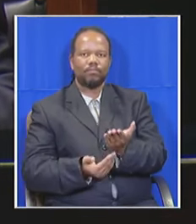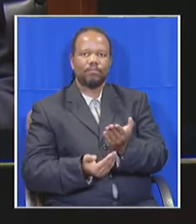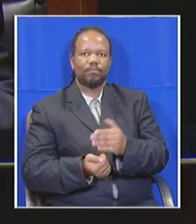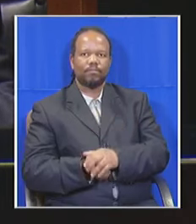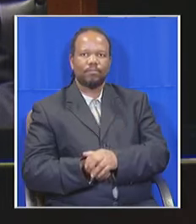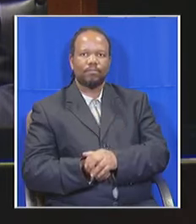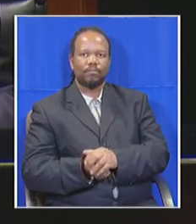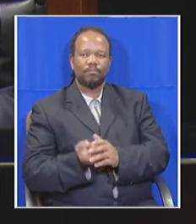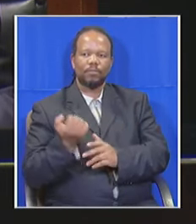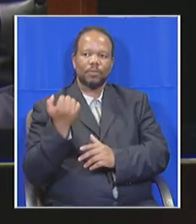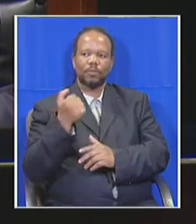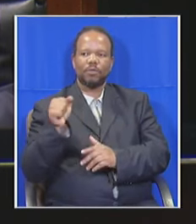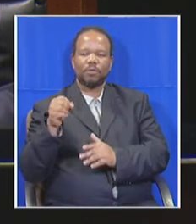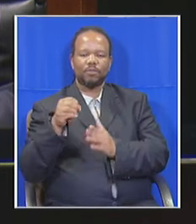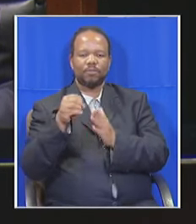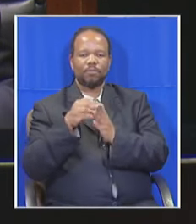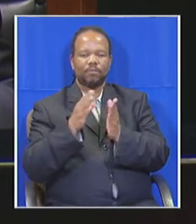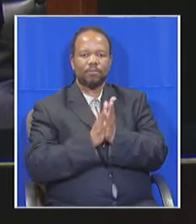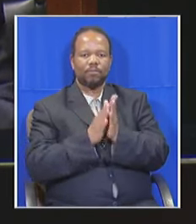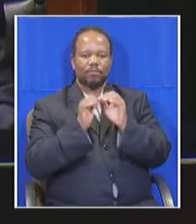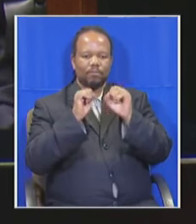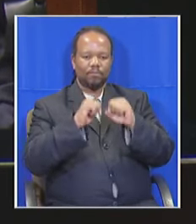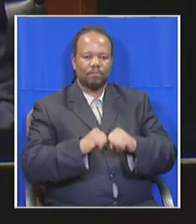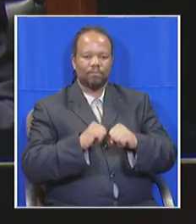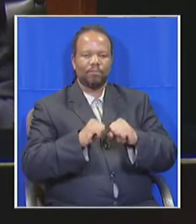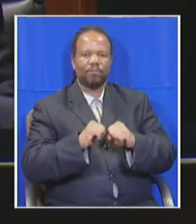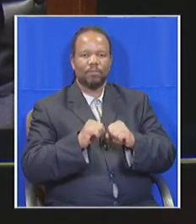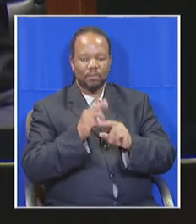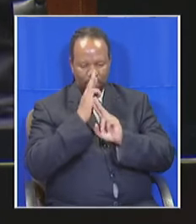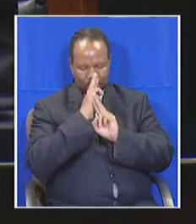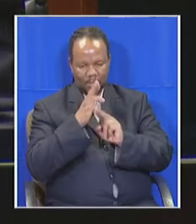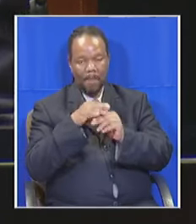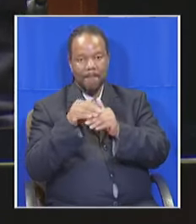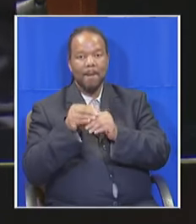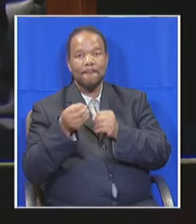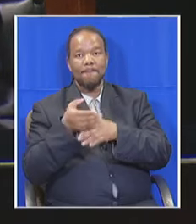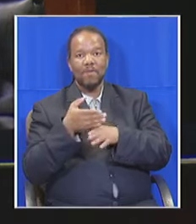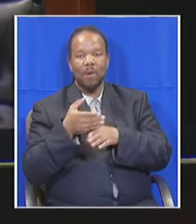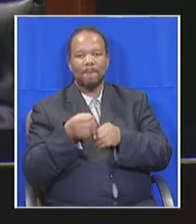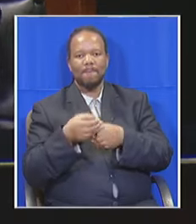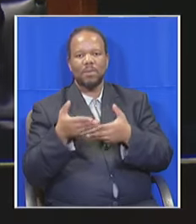No objections, agreed to. Honourable members, before I proceed, let me also